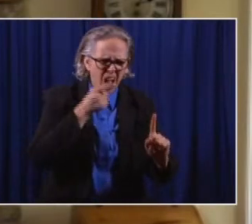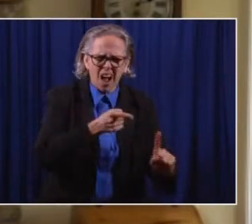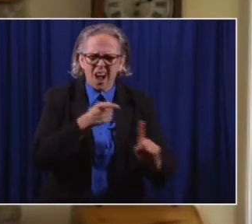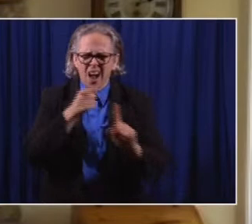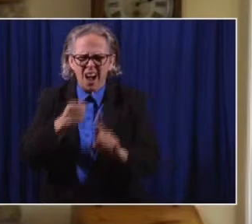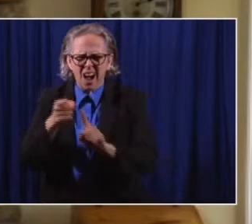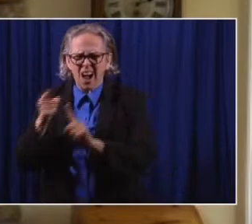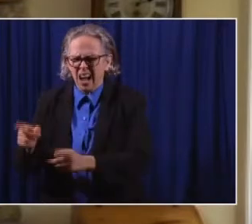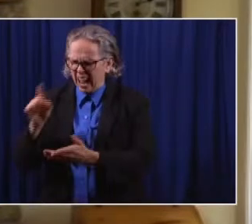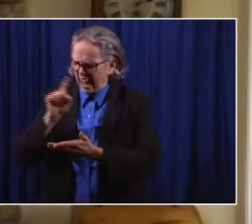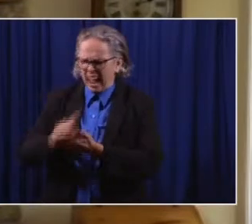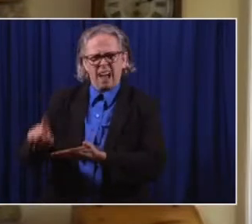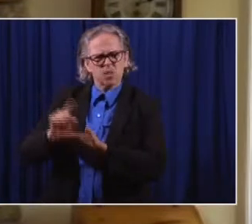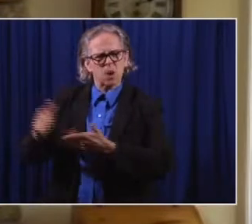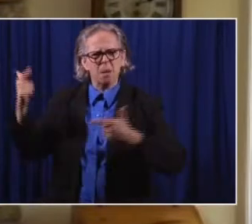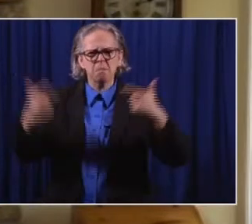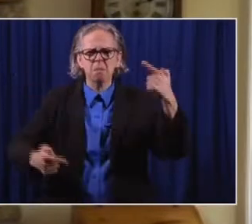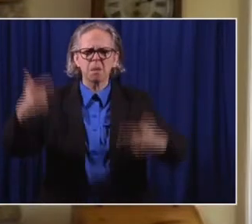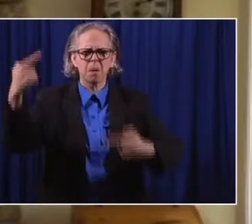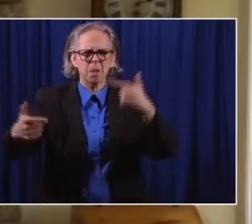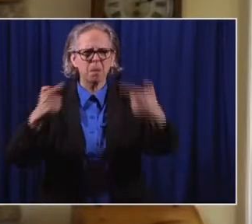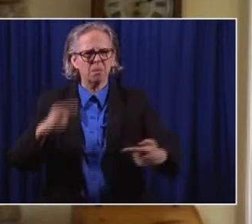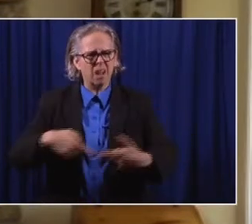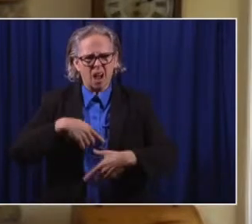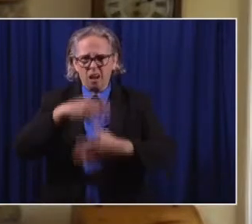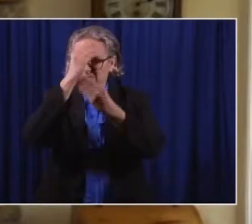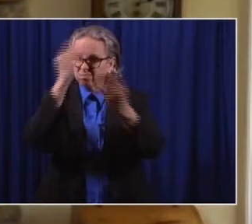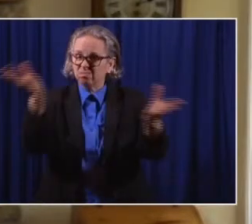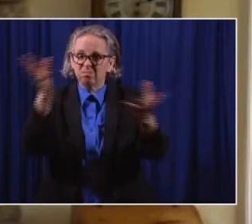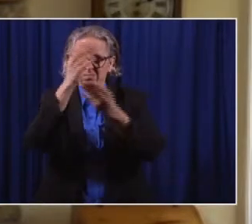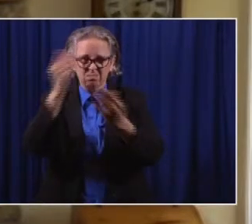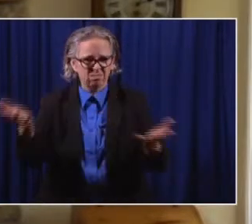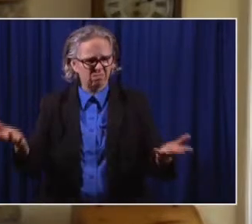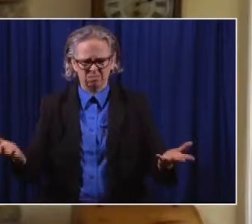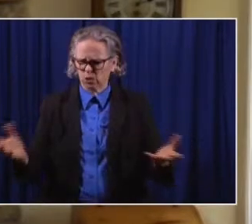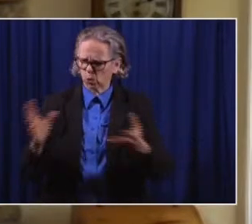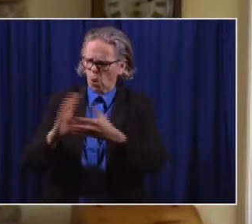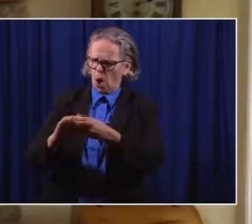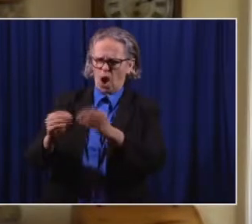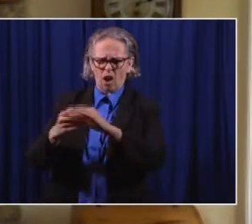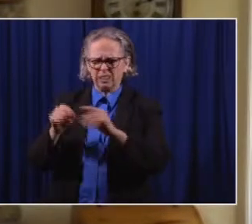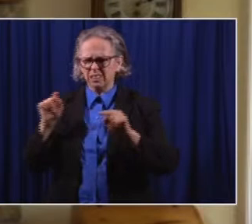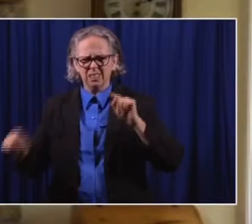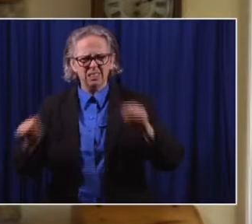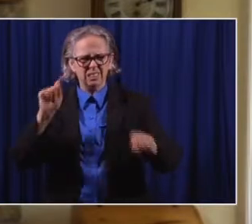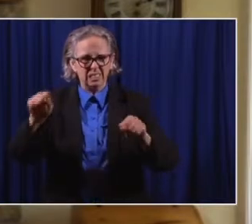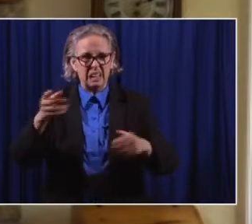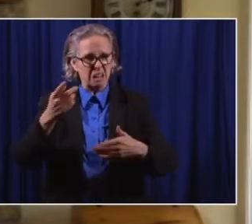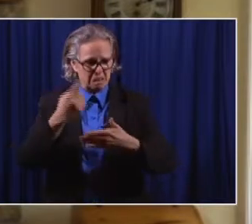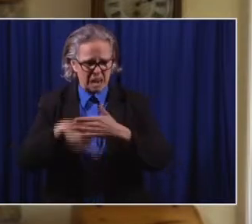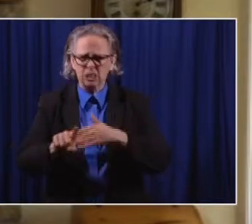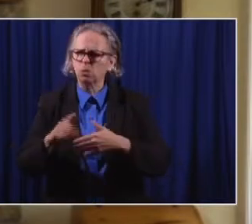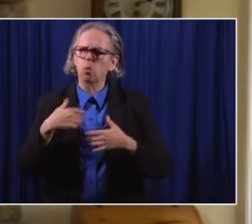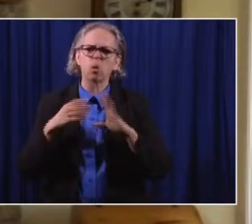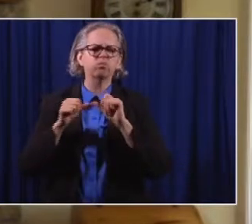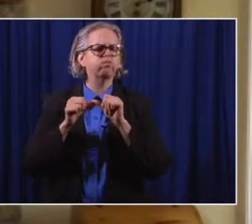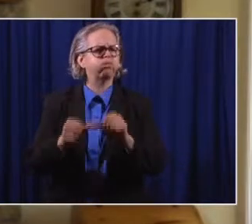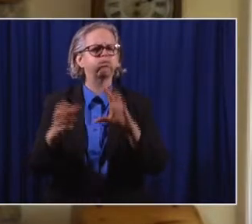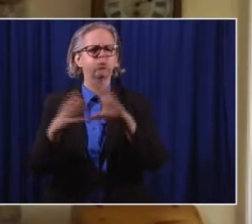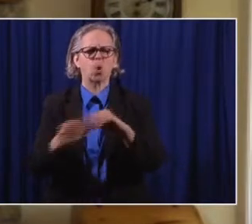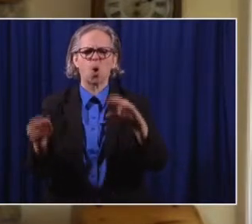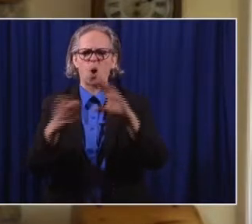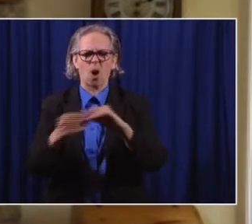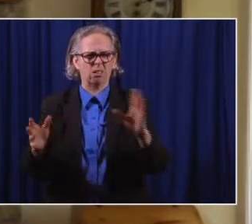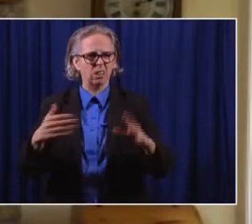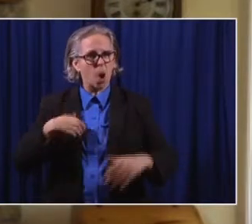This time next week, more will have died, which is why I will keep talking about our legislation that we have